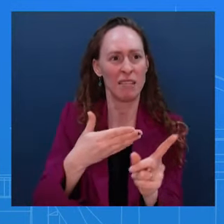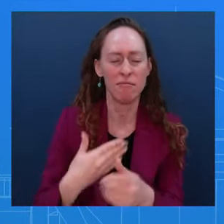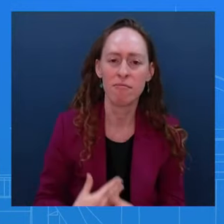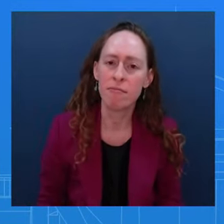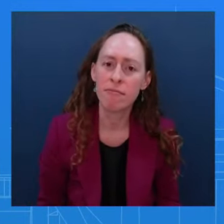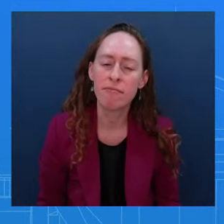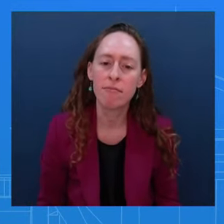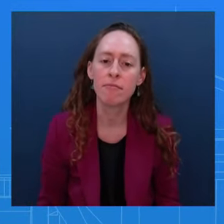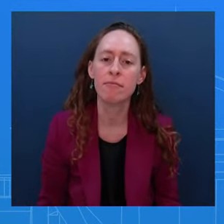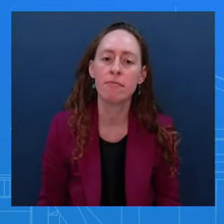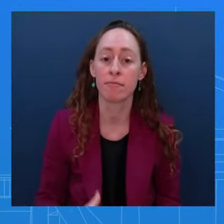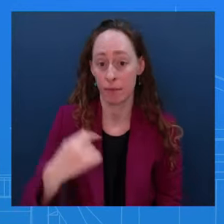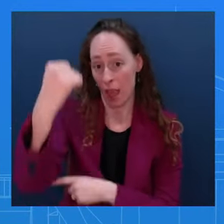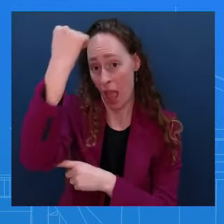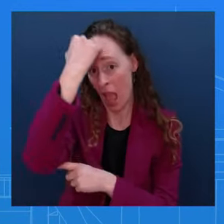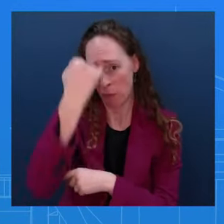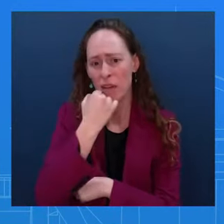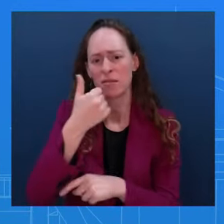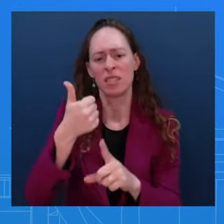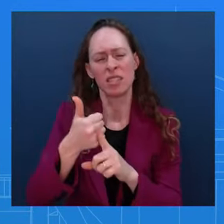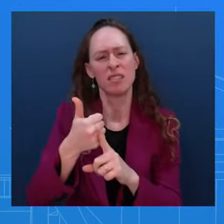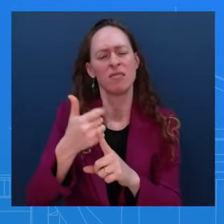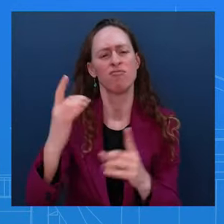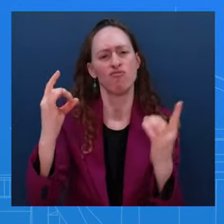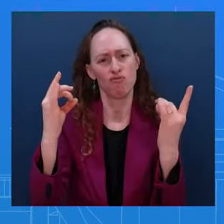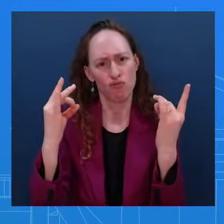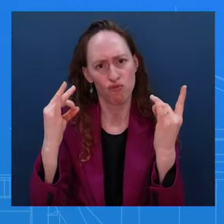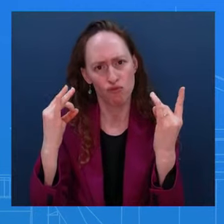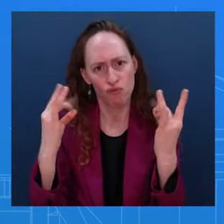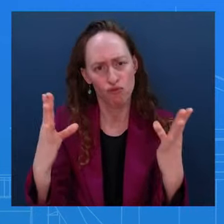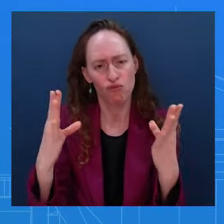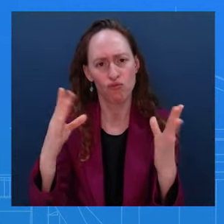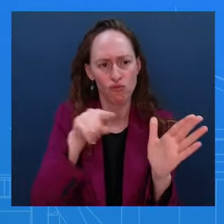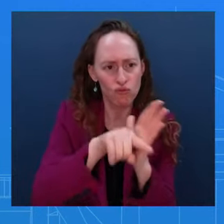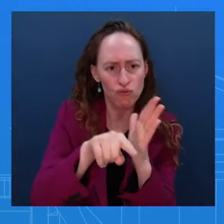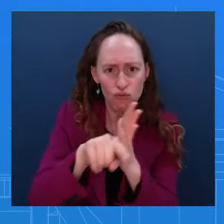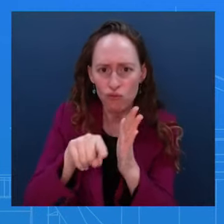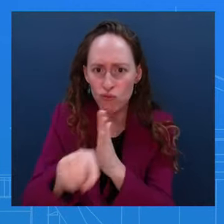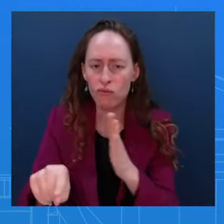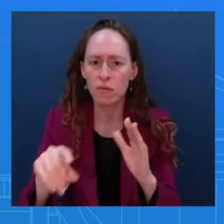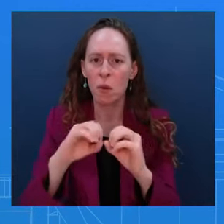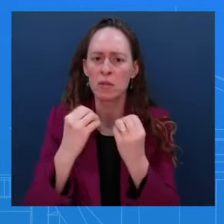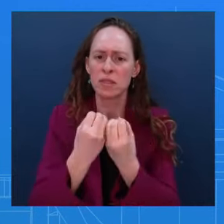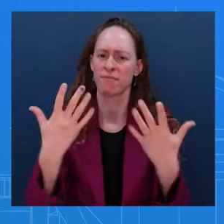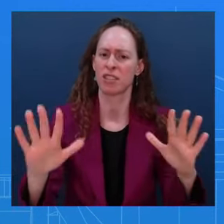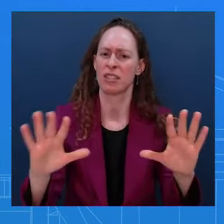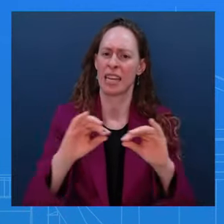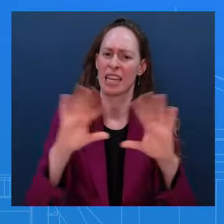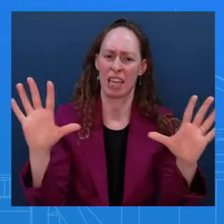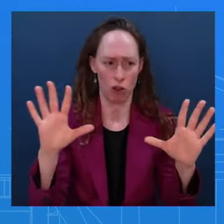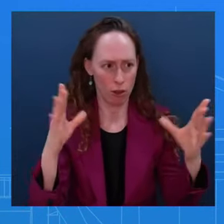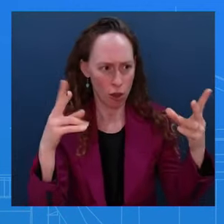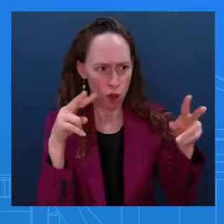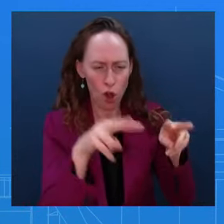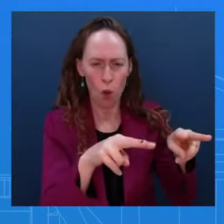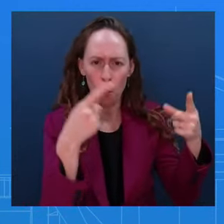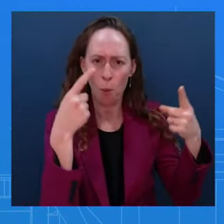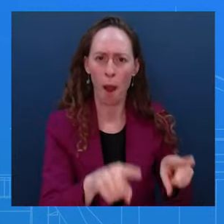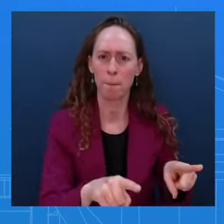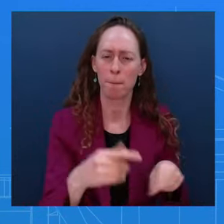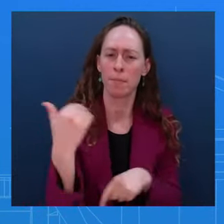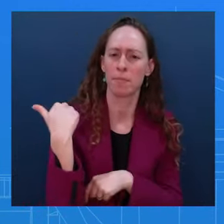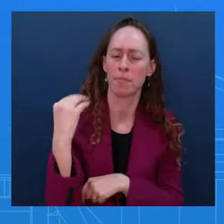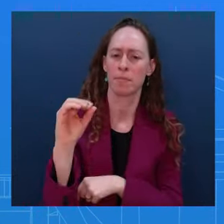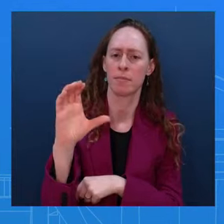is. It just is. And you don't have to look any further than what they did on the 7th of October to see it in stark terms. And my